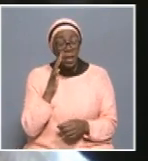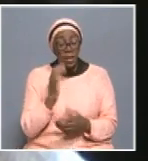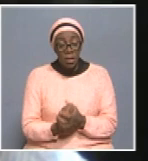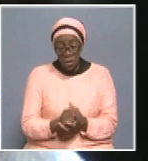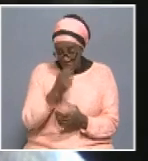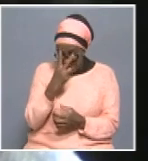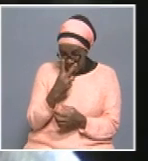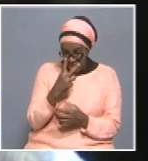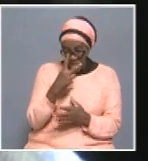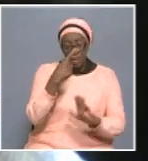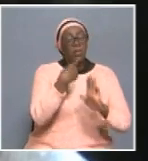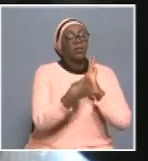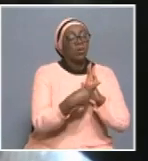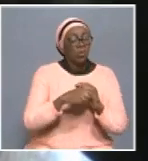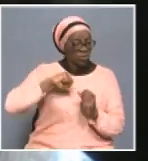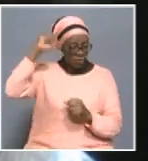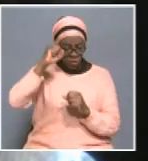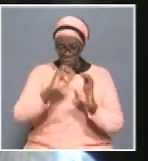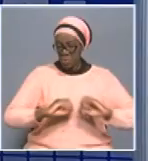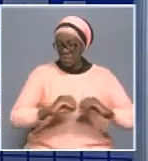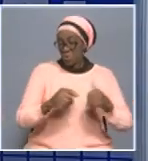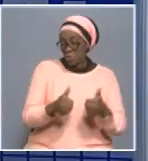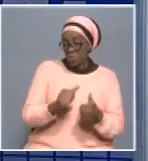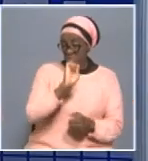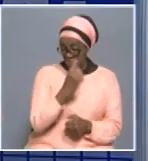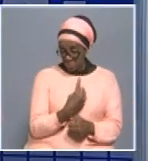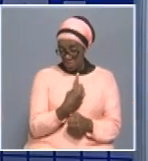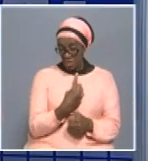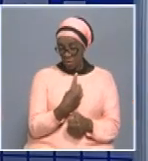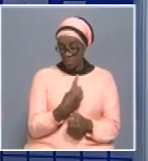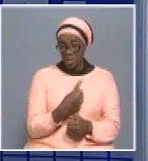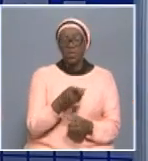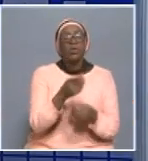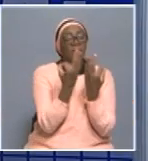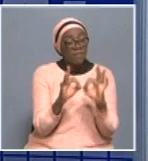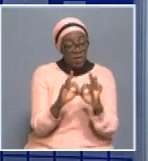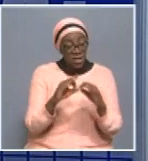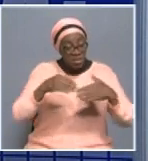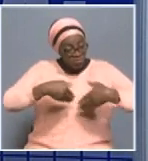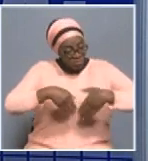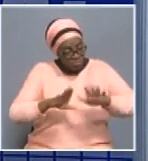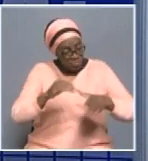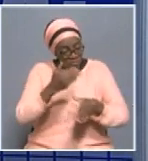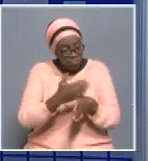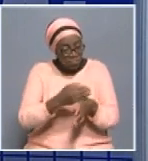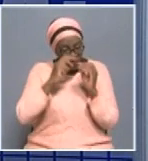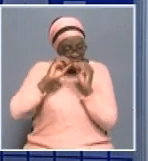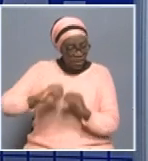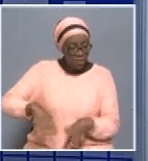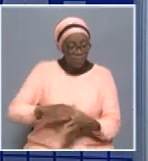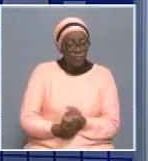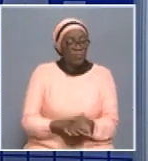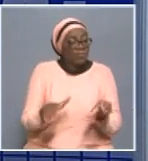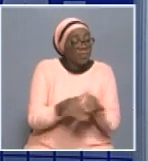join, you would also be free to leave. Right. Now, lastly, because of time constraints, recently there was a number of young